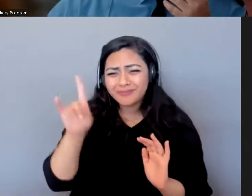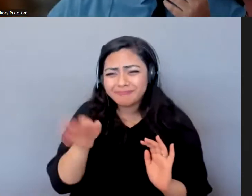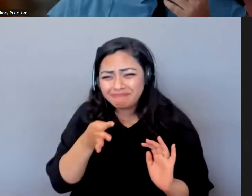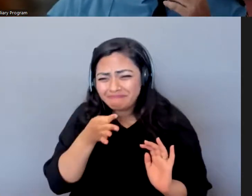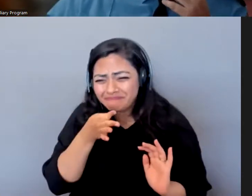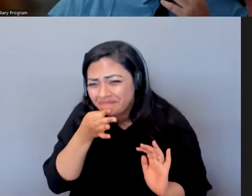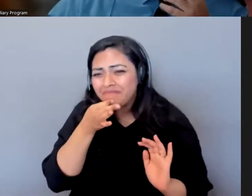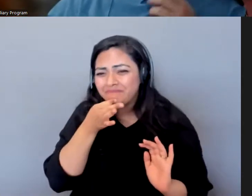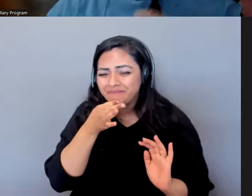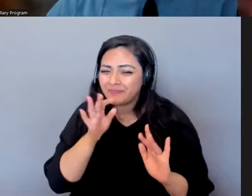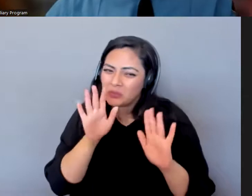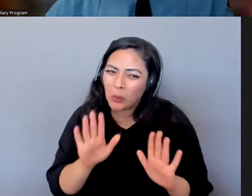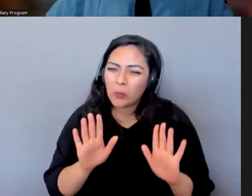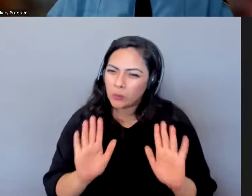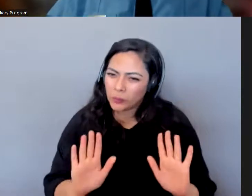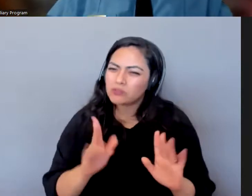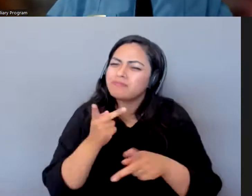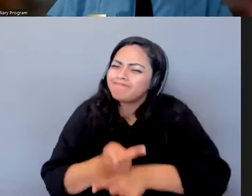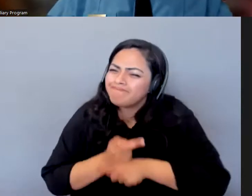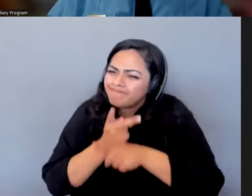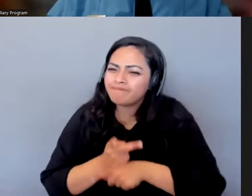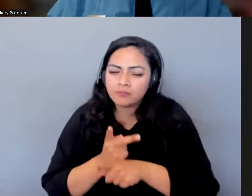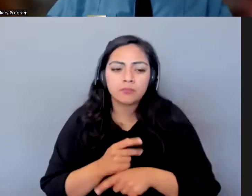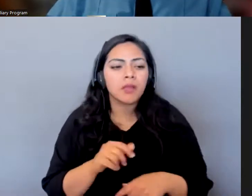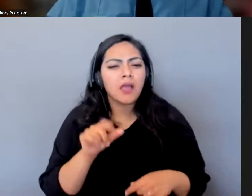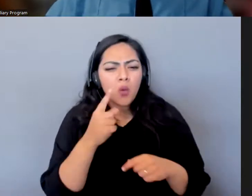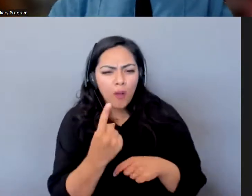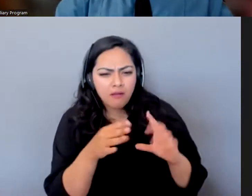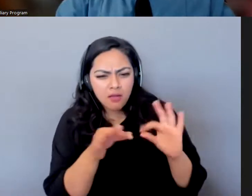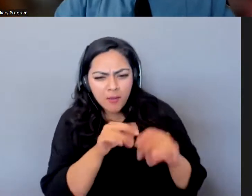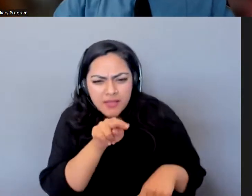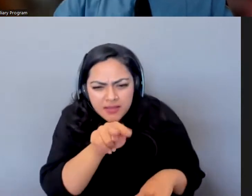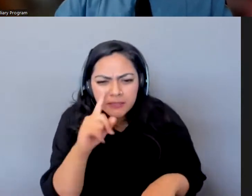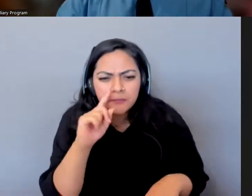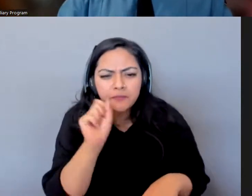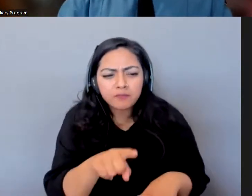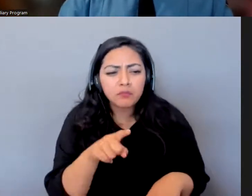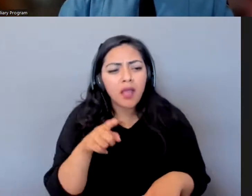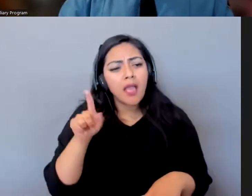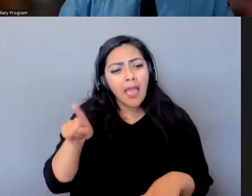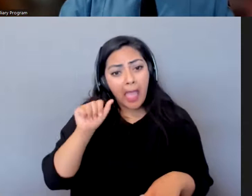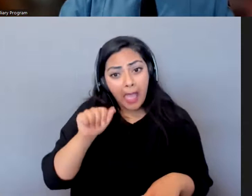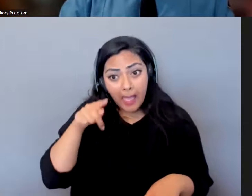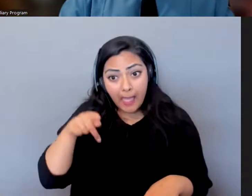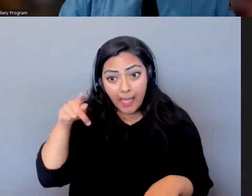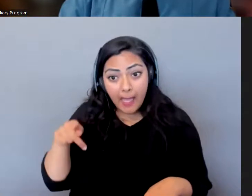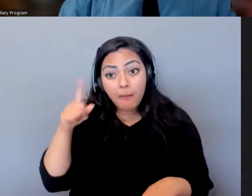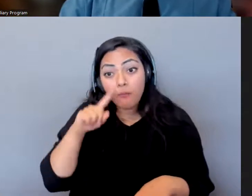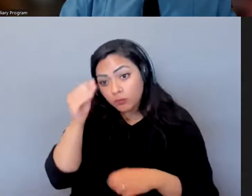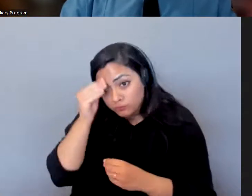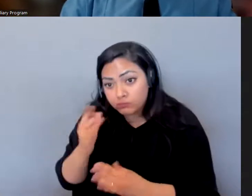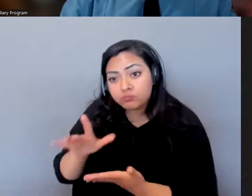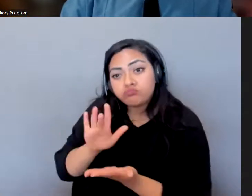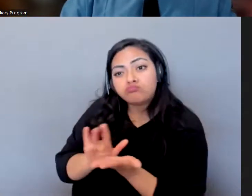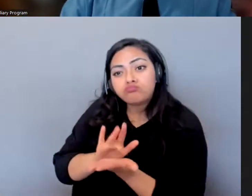here. So is there an app to report frauds? I'm not 100% certain actually if the Canadian Anti-Fraud Center has an app. I know they prefer a phone call so that they